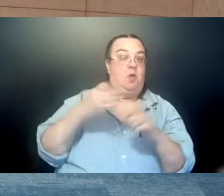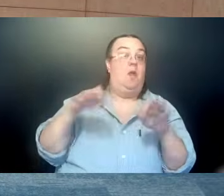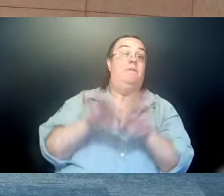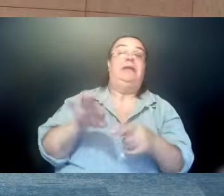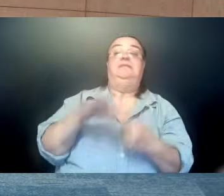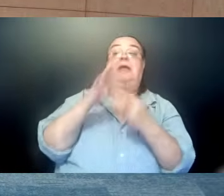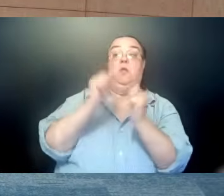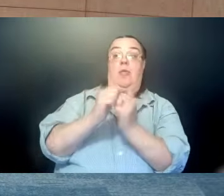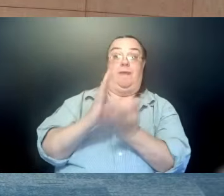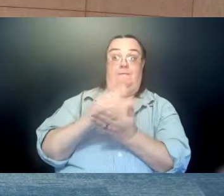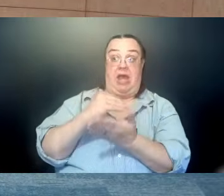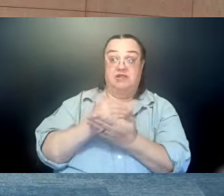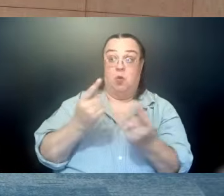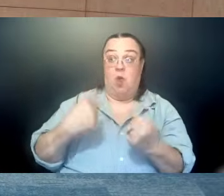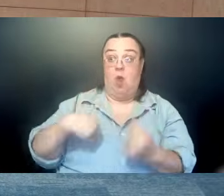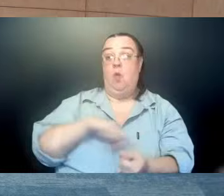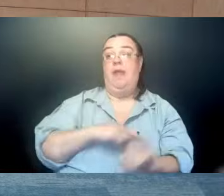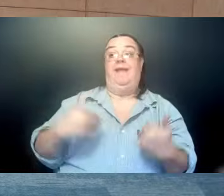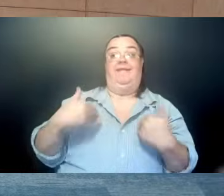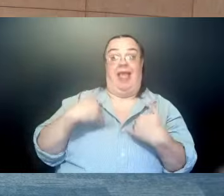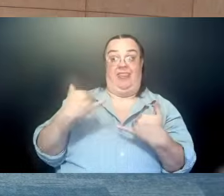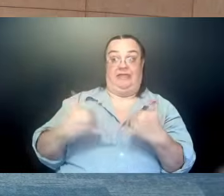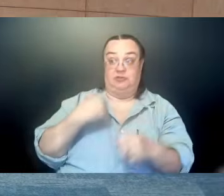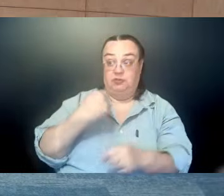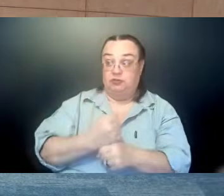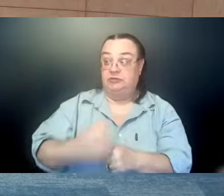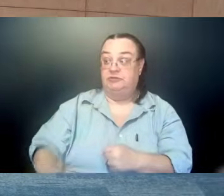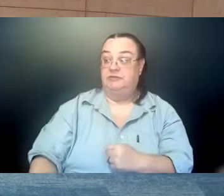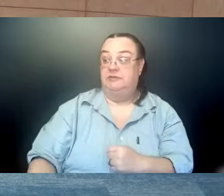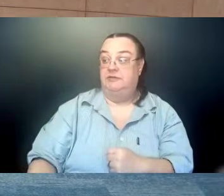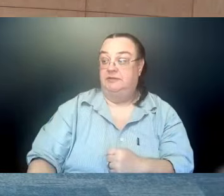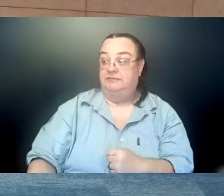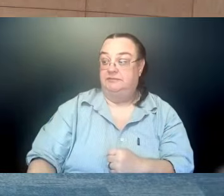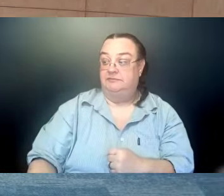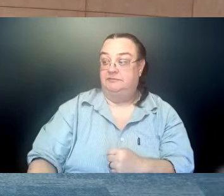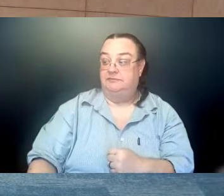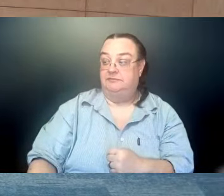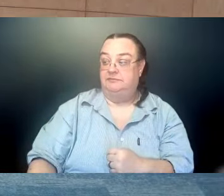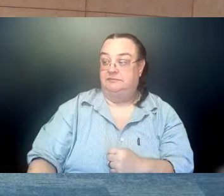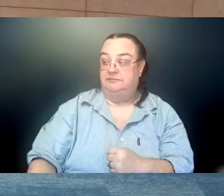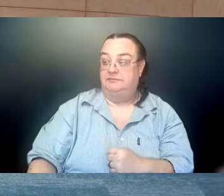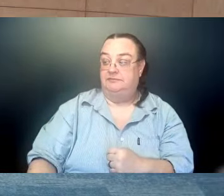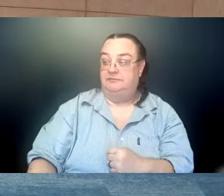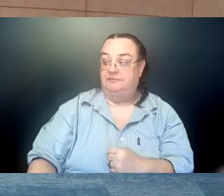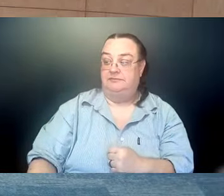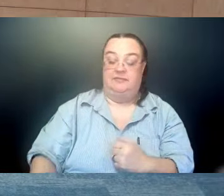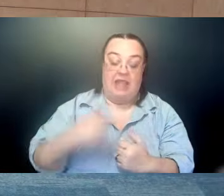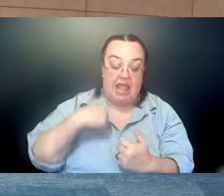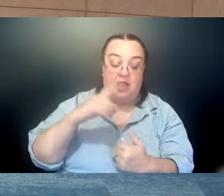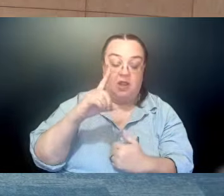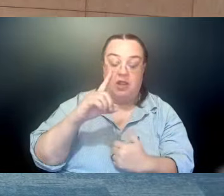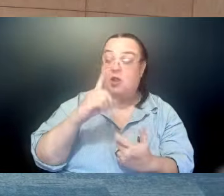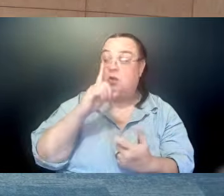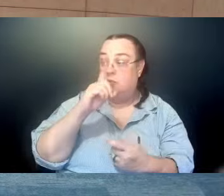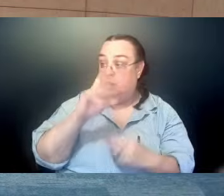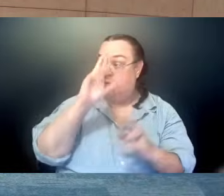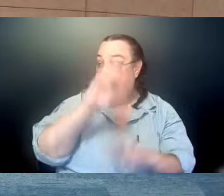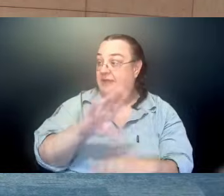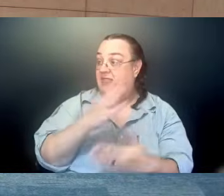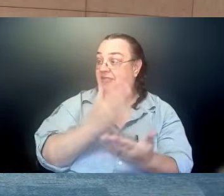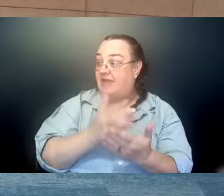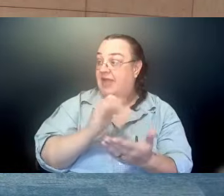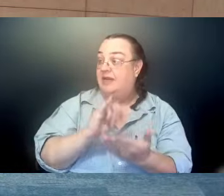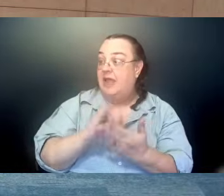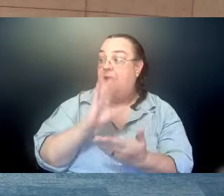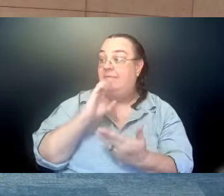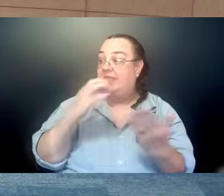that we have had this year, that everyone would be on the record. But I do respect the fact that her being there, but if there was an